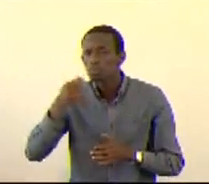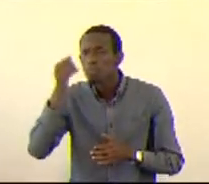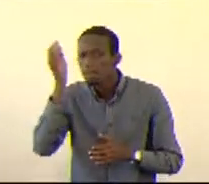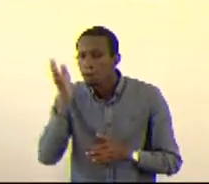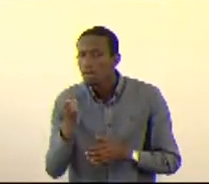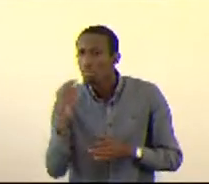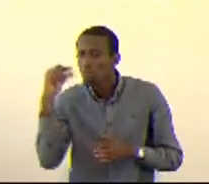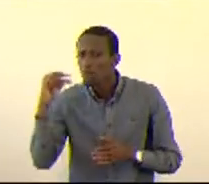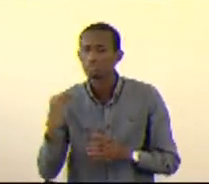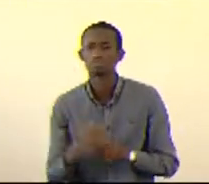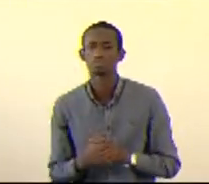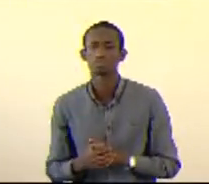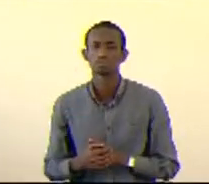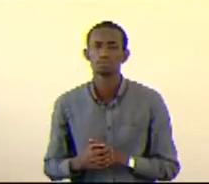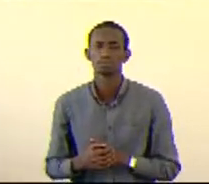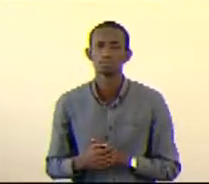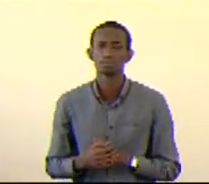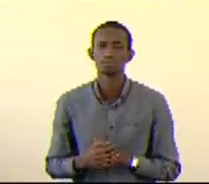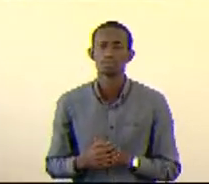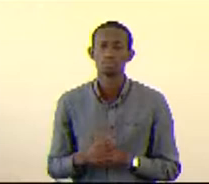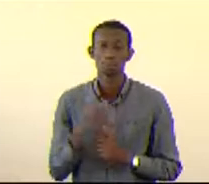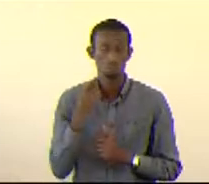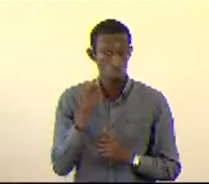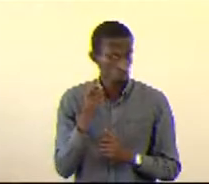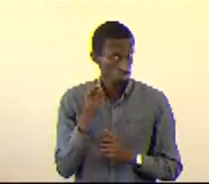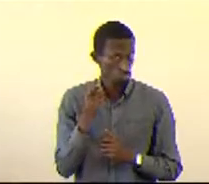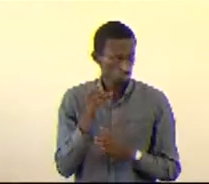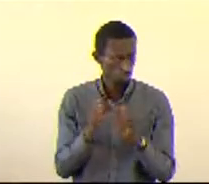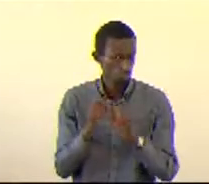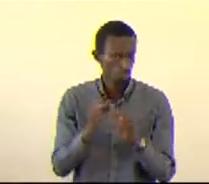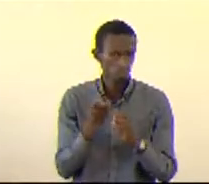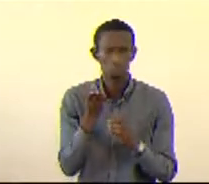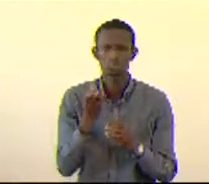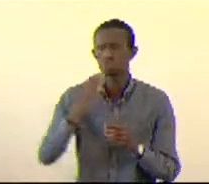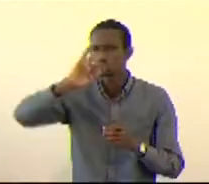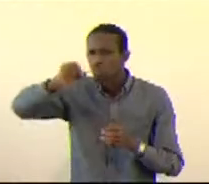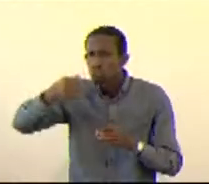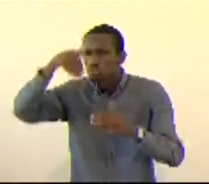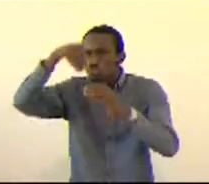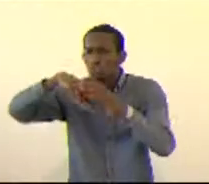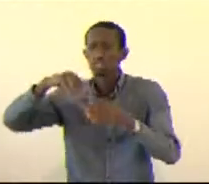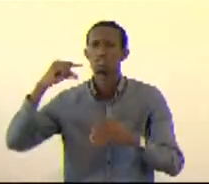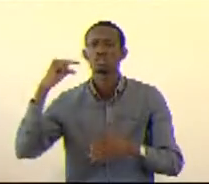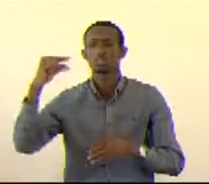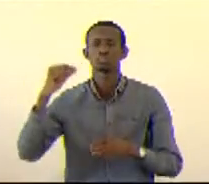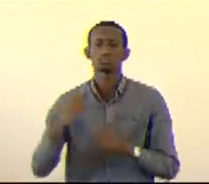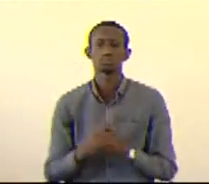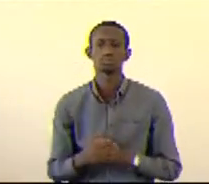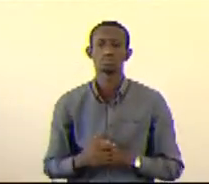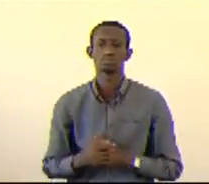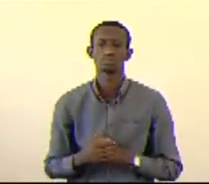given us. They want us to express that in joules per kilogram. So what this one means is that the amount of heat